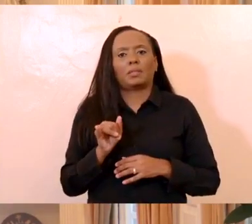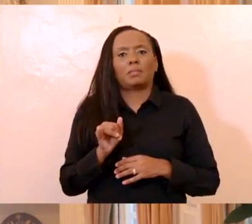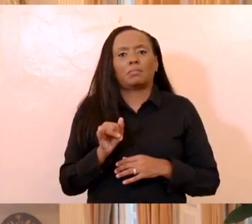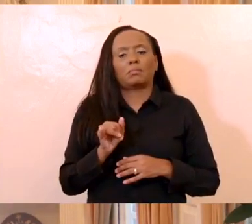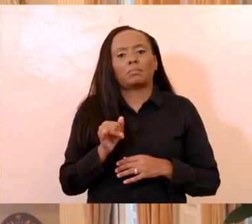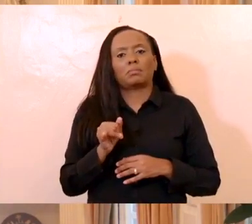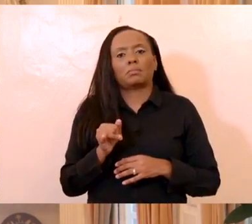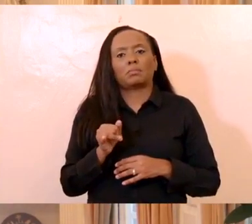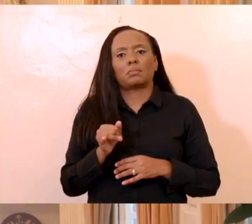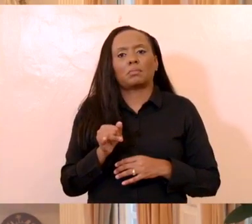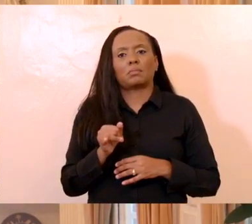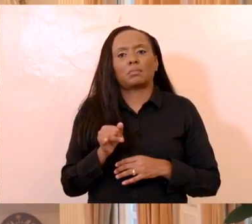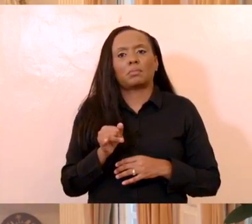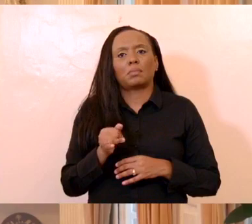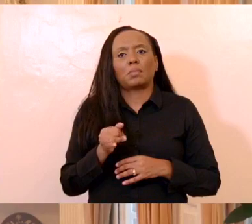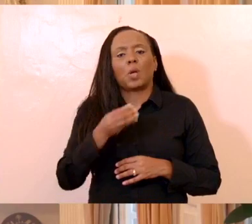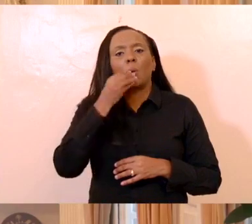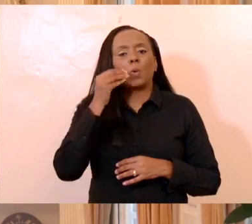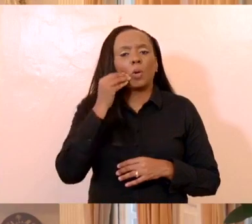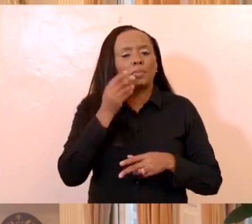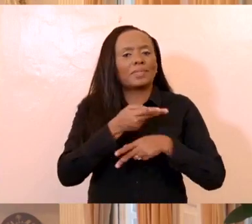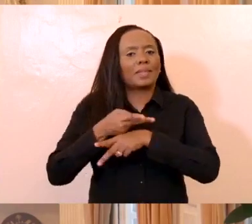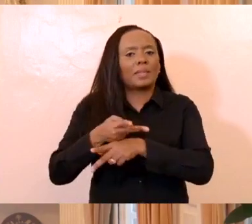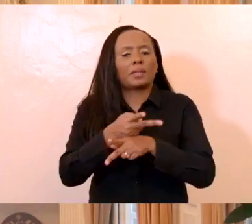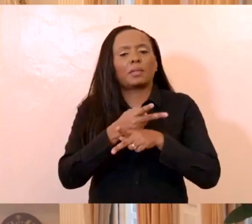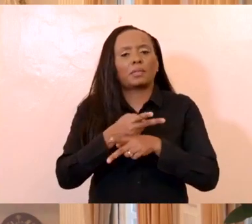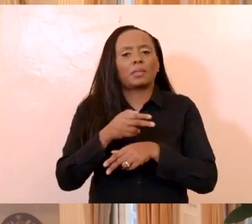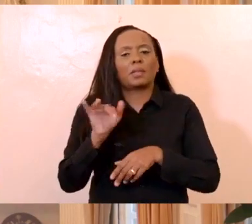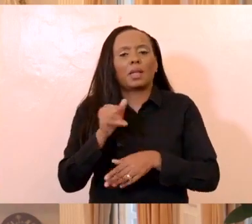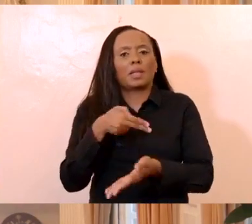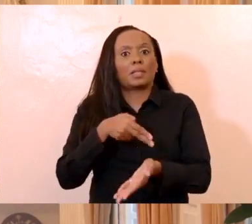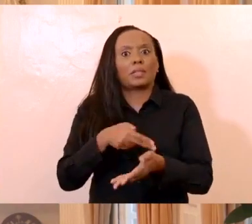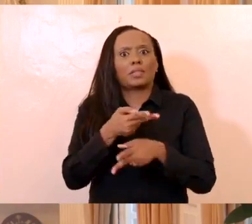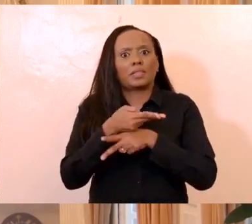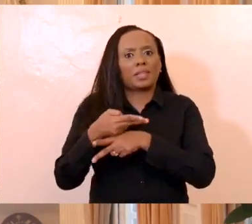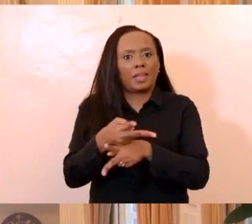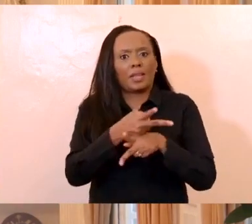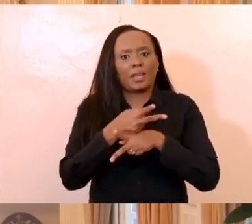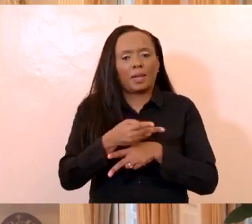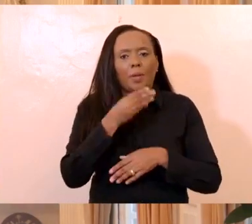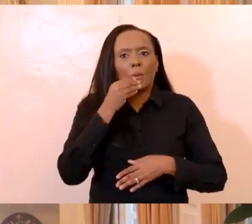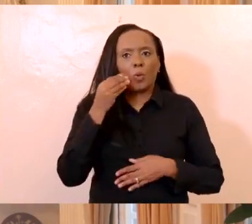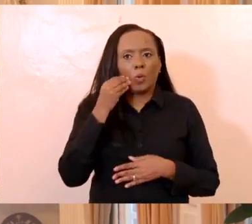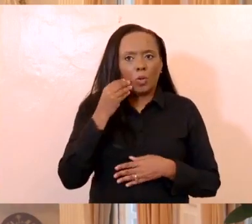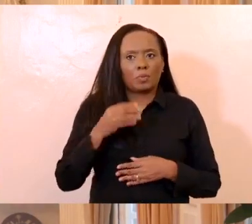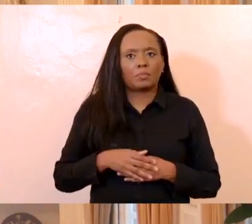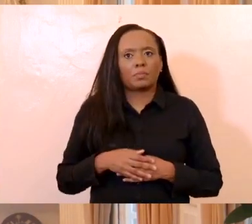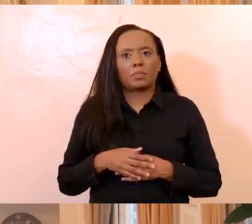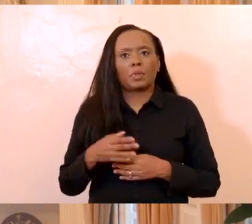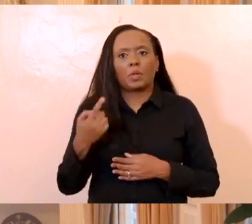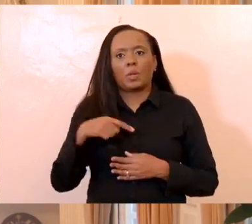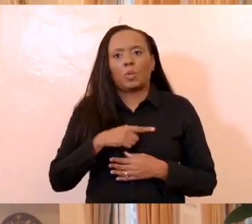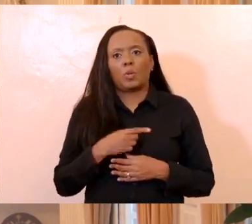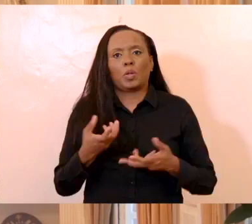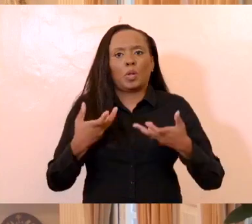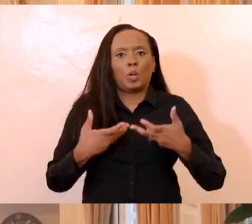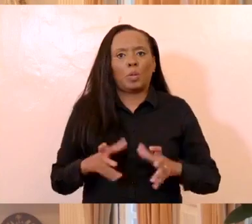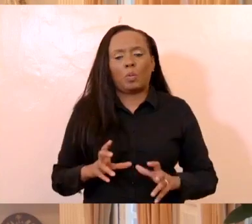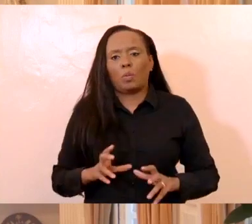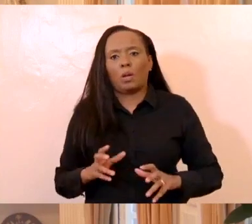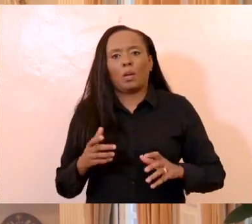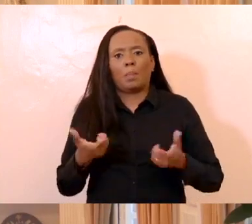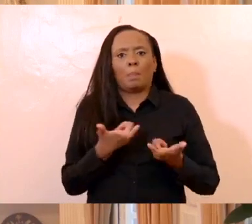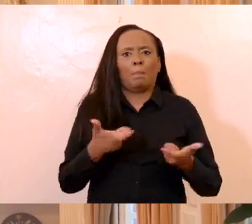will focus on prevention and early detection of potential super-spreading events, and by doing